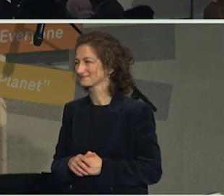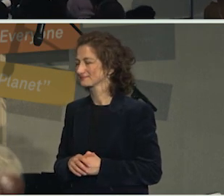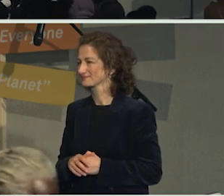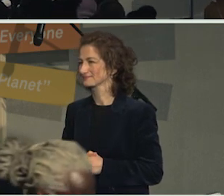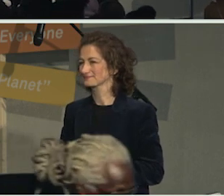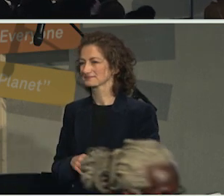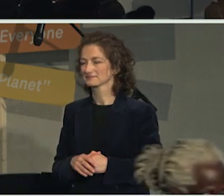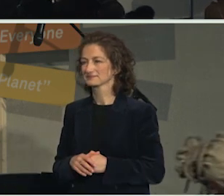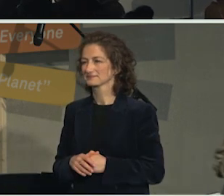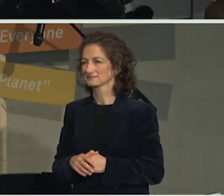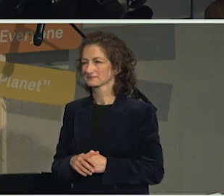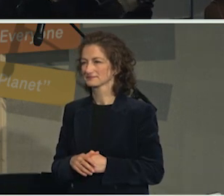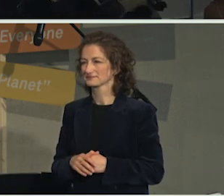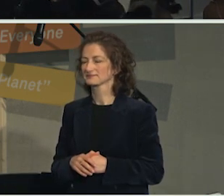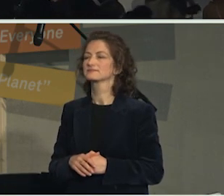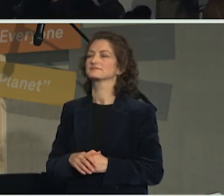Okay, yeah.